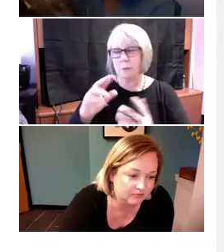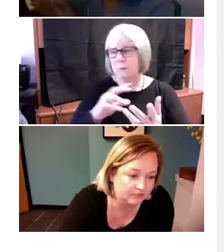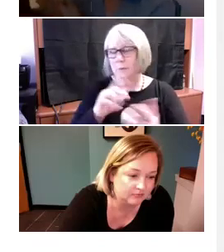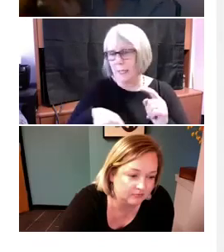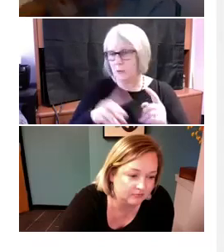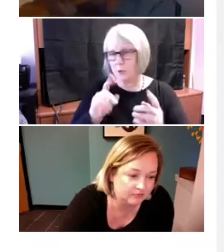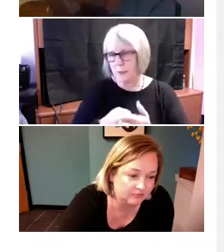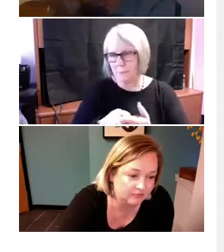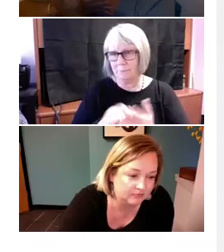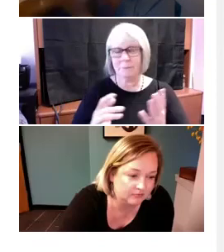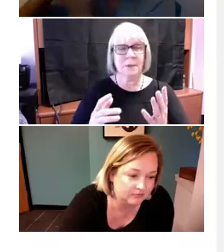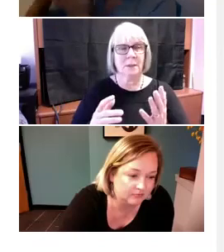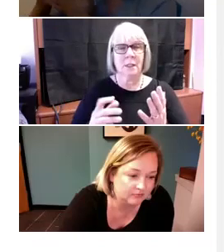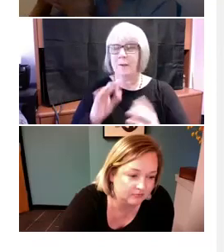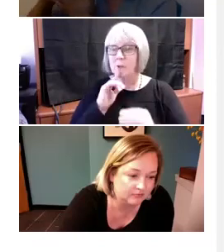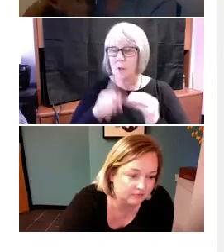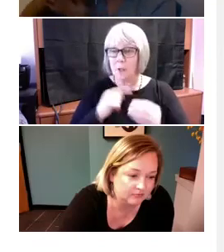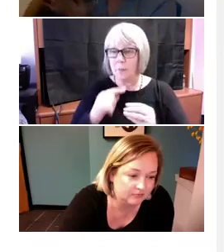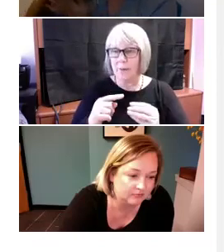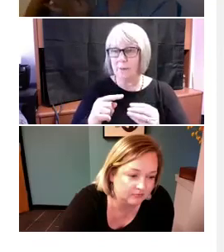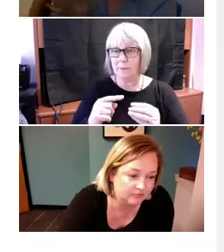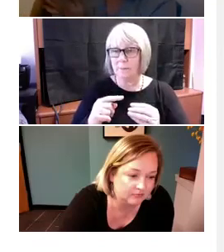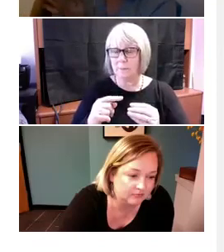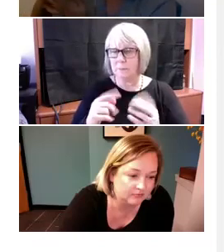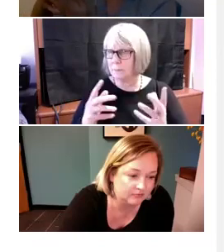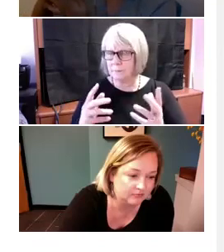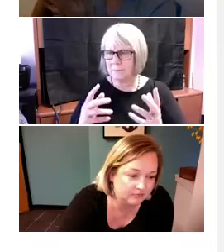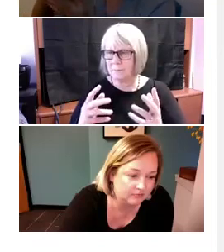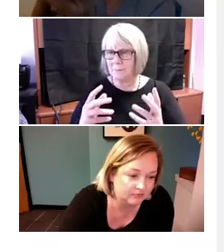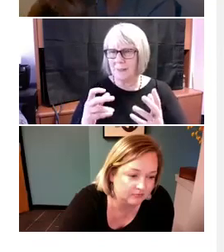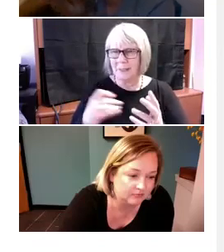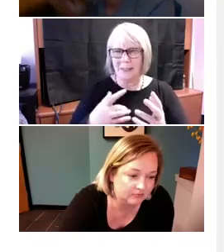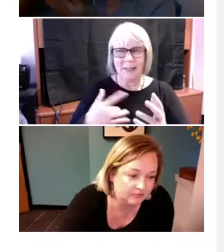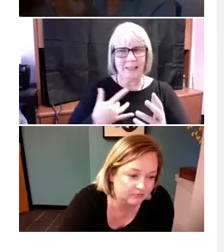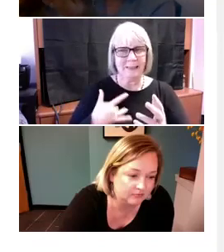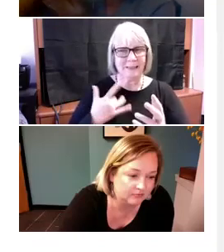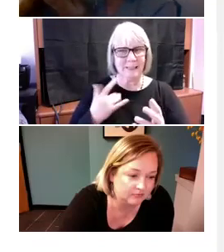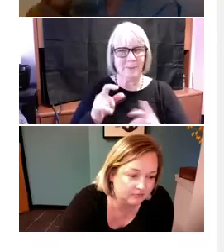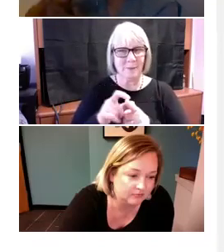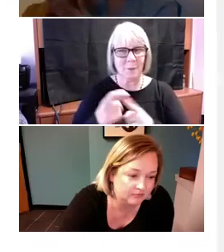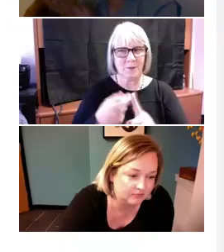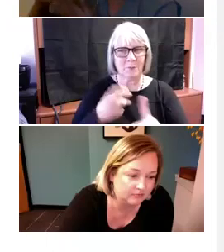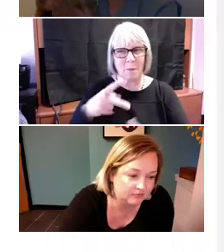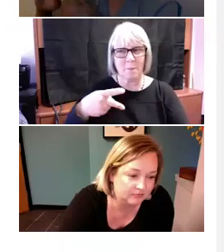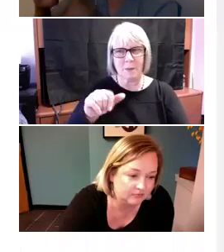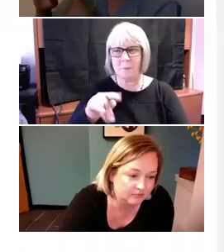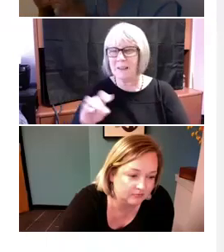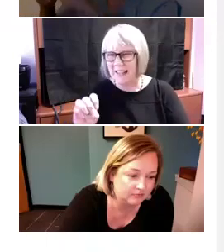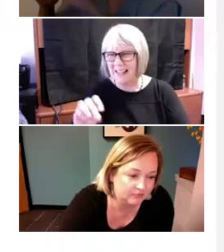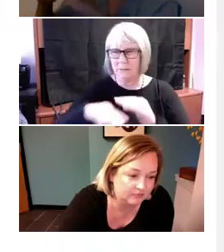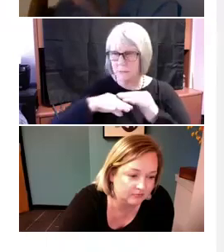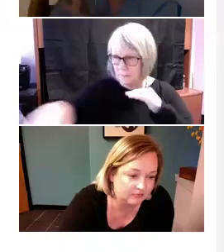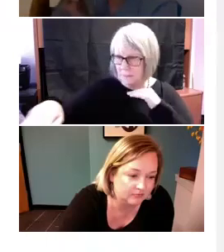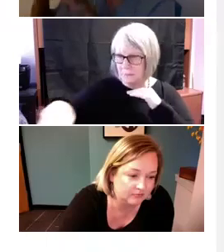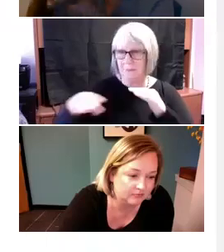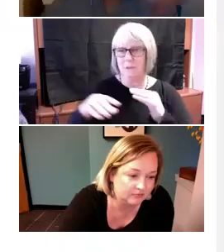planar things, we are talking about 2D things. Because in a sense, the word comes from the plane, right? It's a plane. So a plane